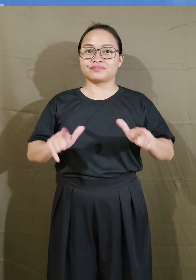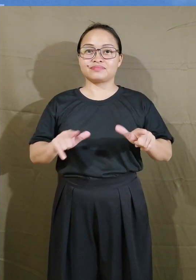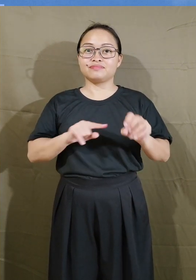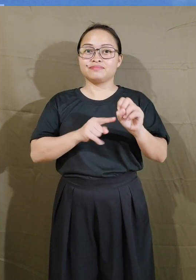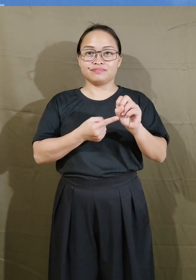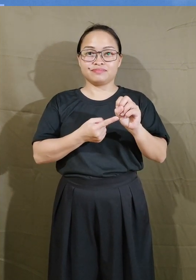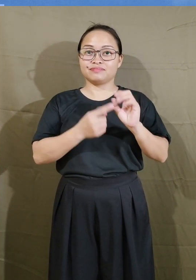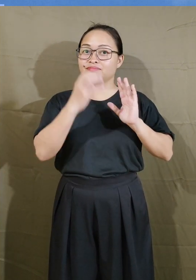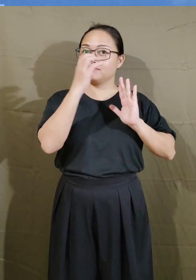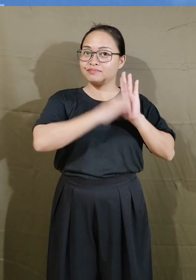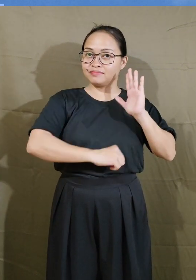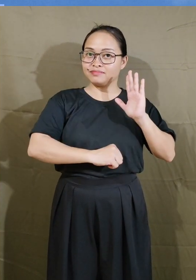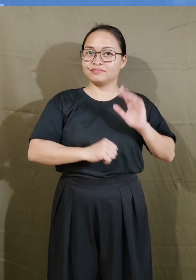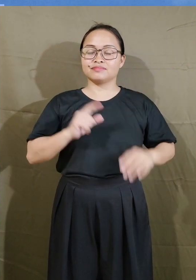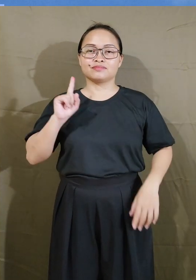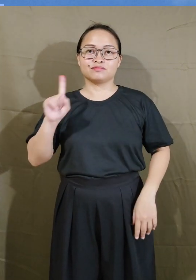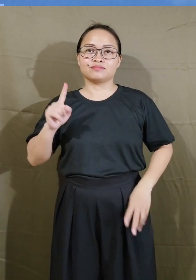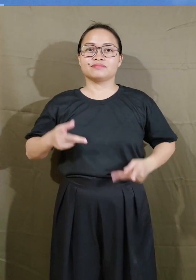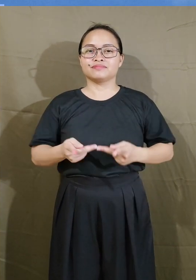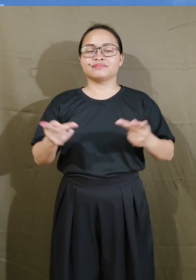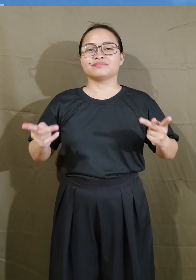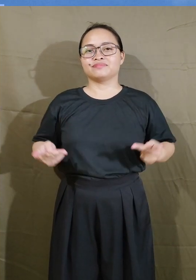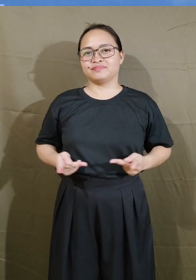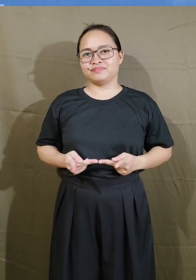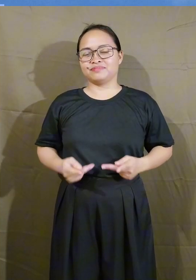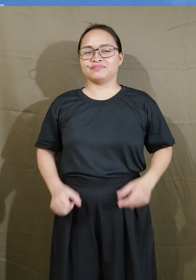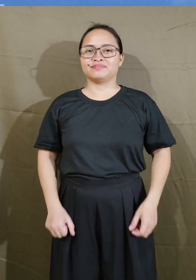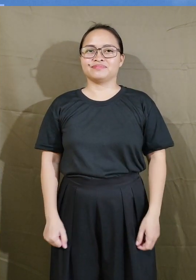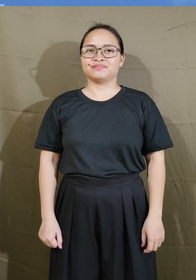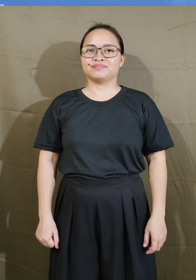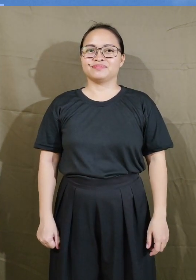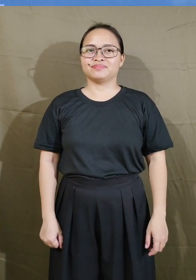Now let's start subtracting in ones place.